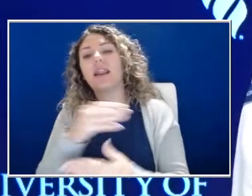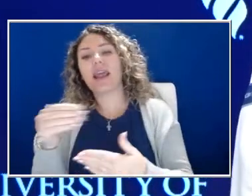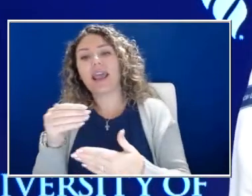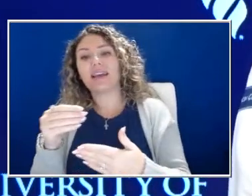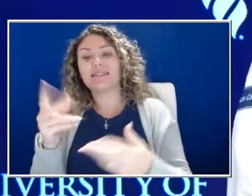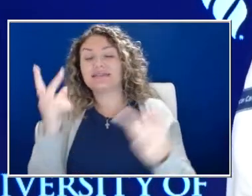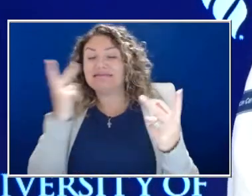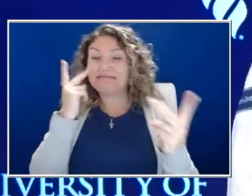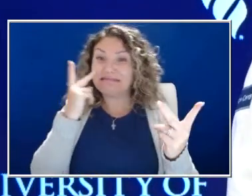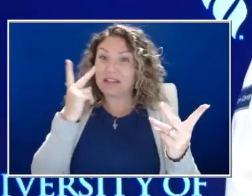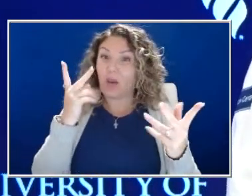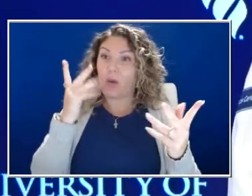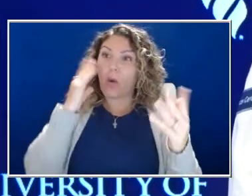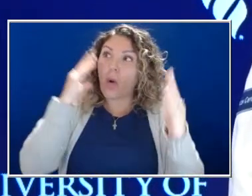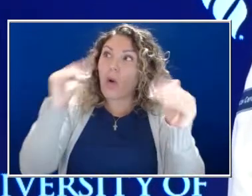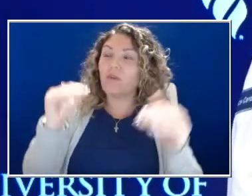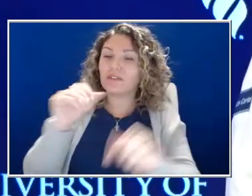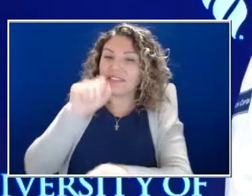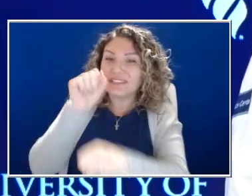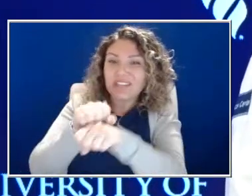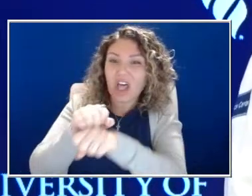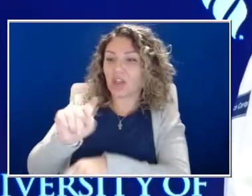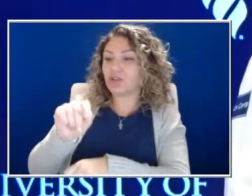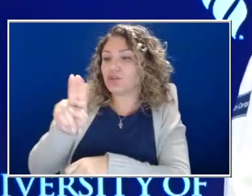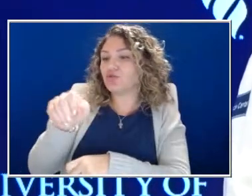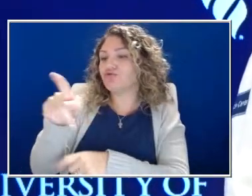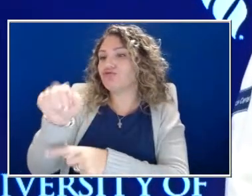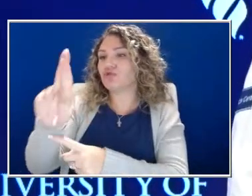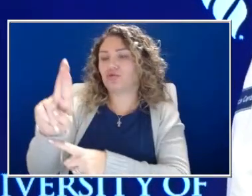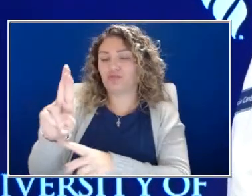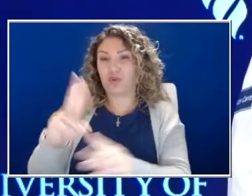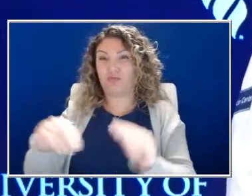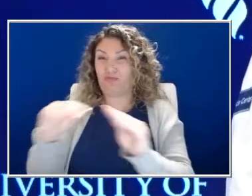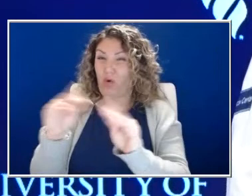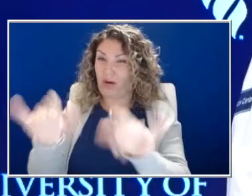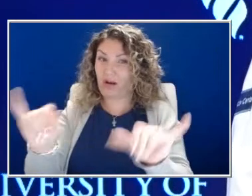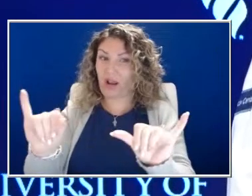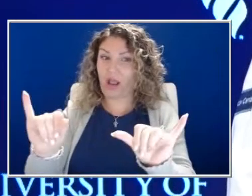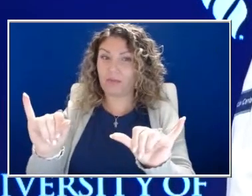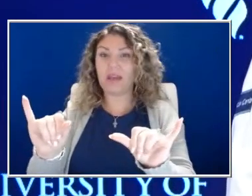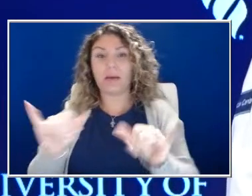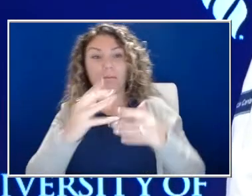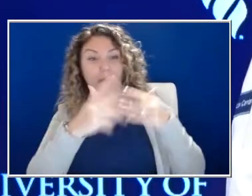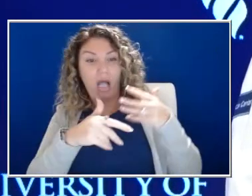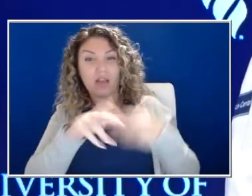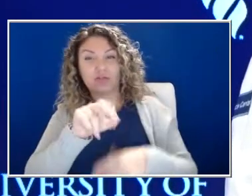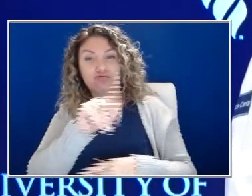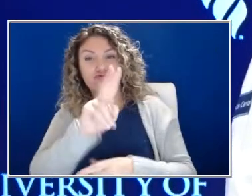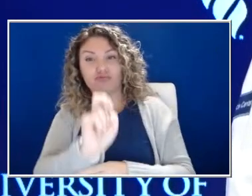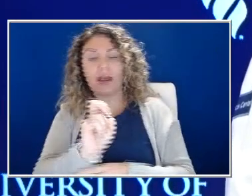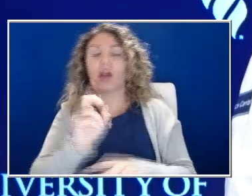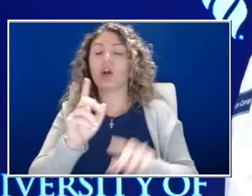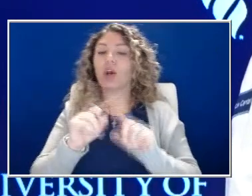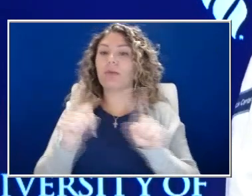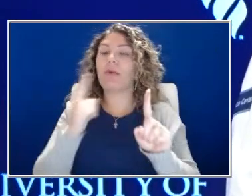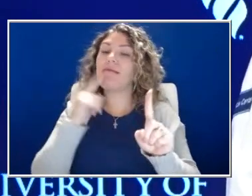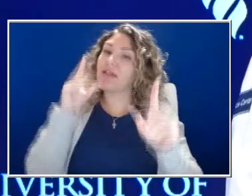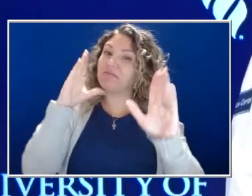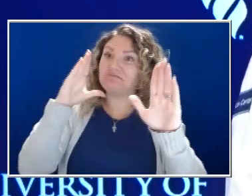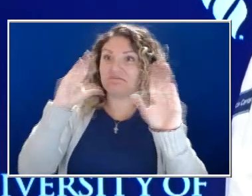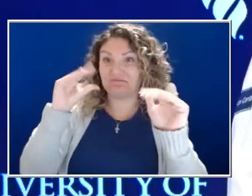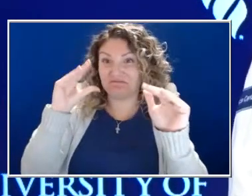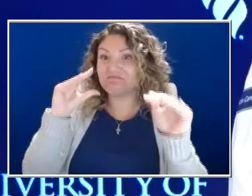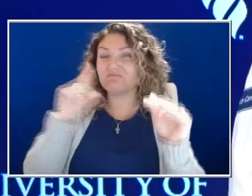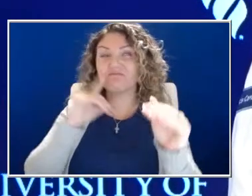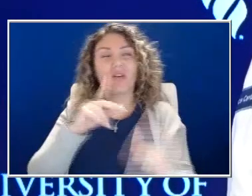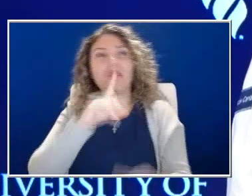And those are much more common diseases, and the blood cancer is relatively rare. And I anticipate an extraordinarily promising